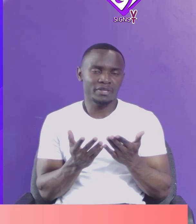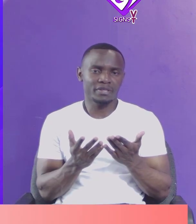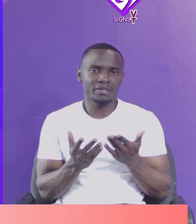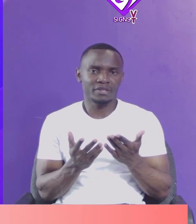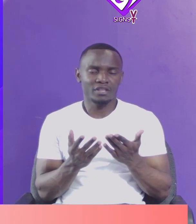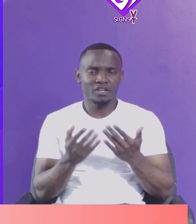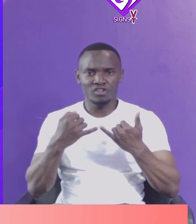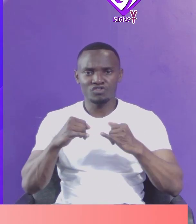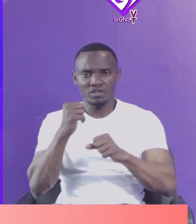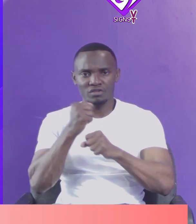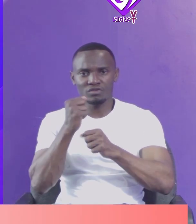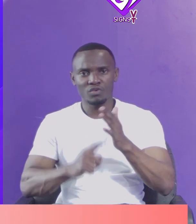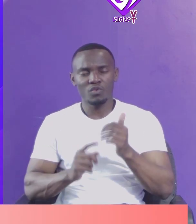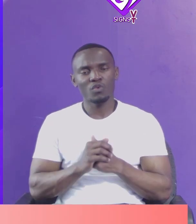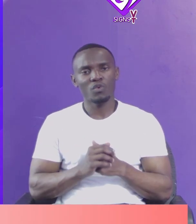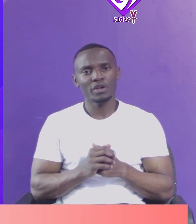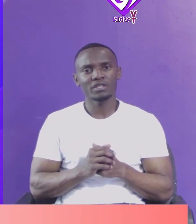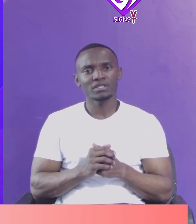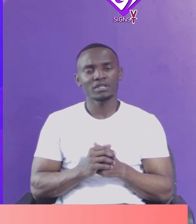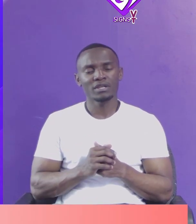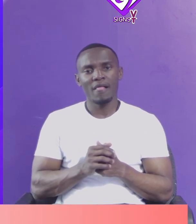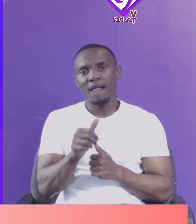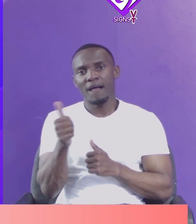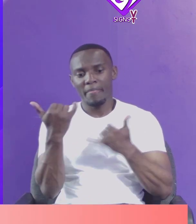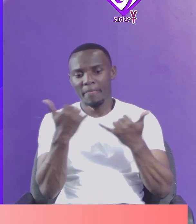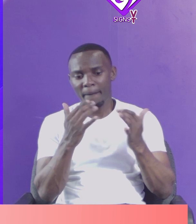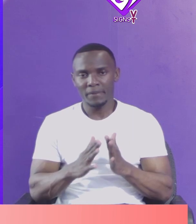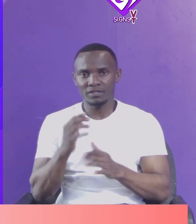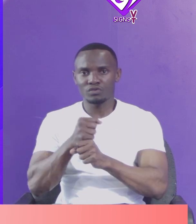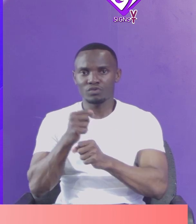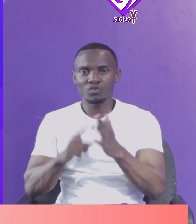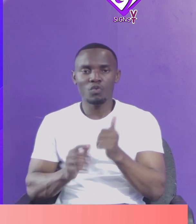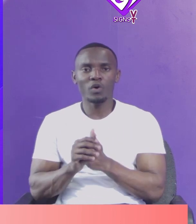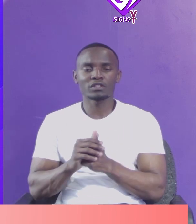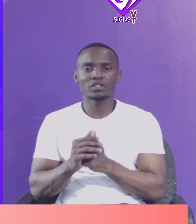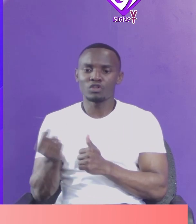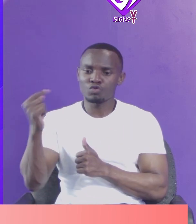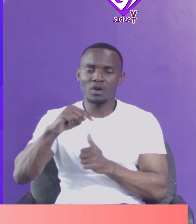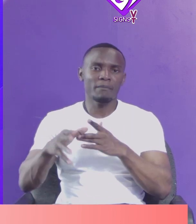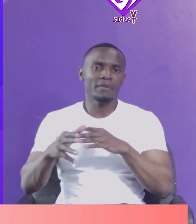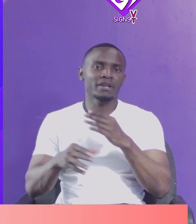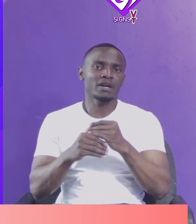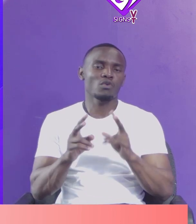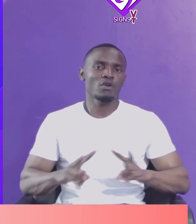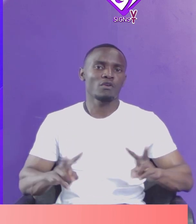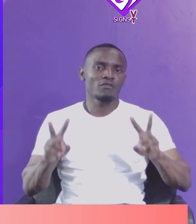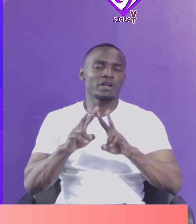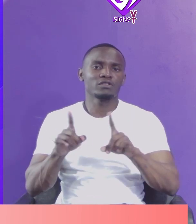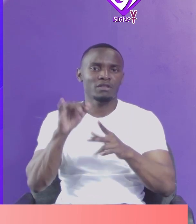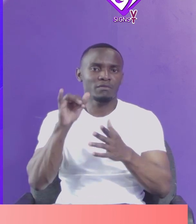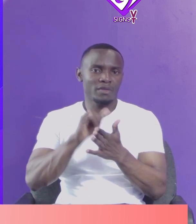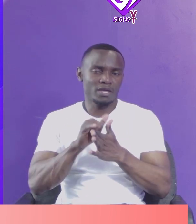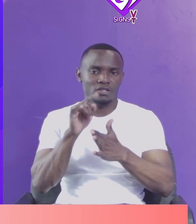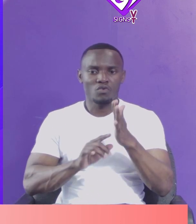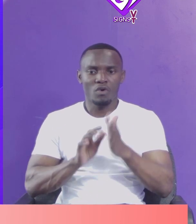try to figure out if there are other players they need to be able to add in, especially on the back line. And I think maybe that could be what they actually